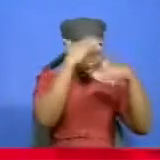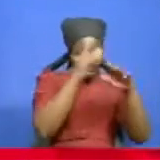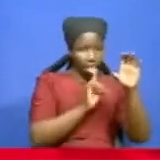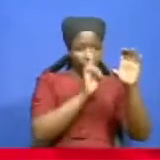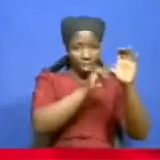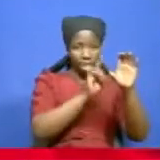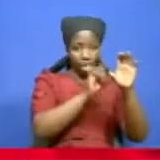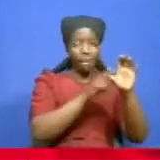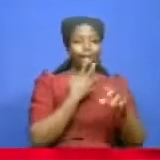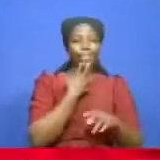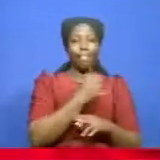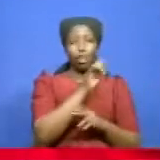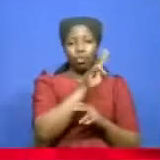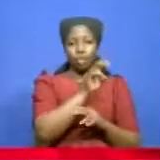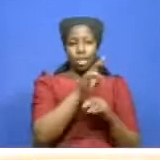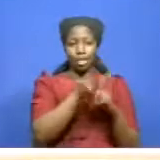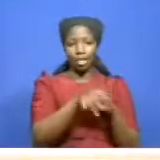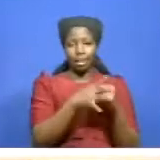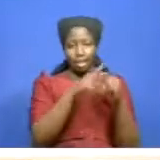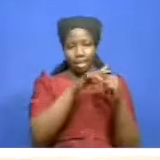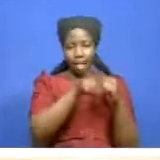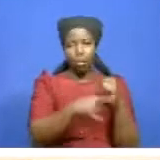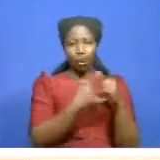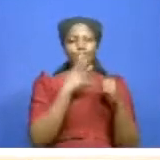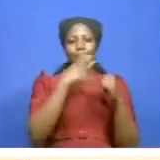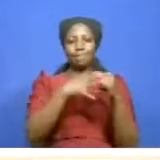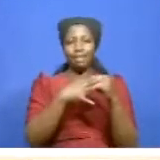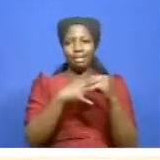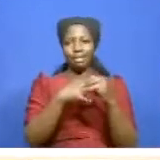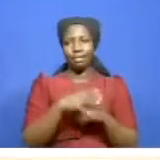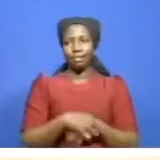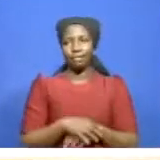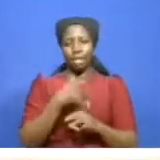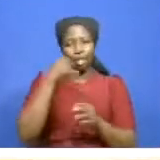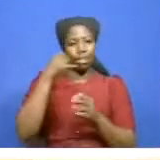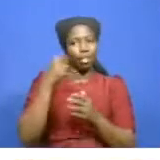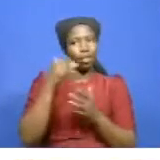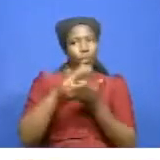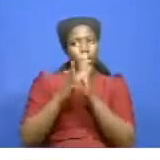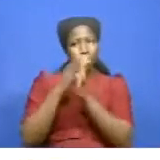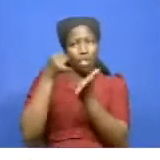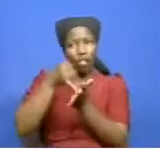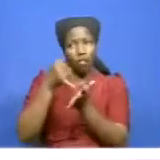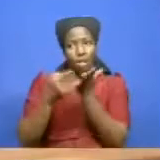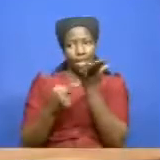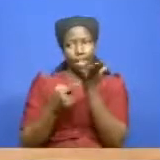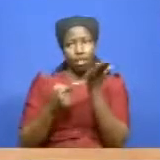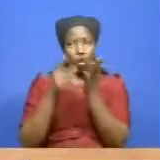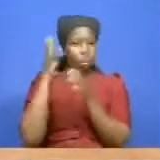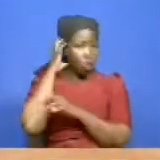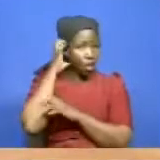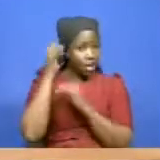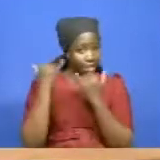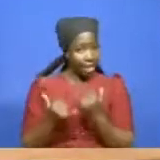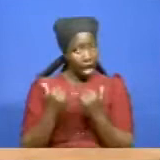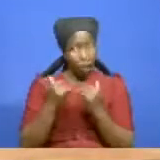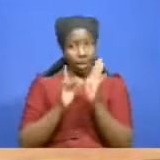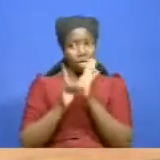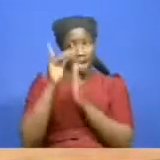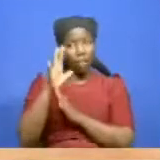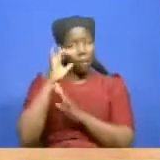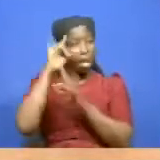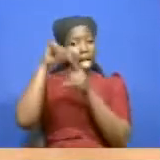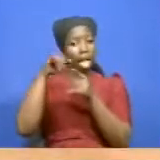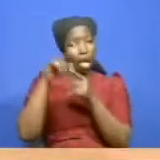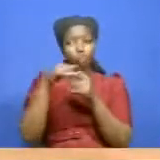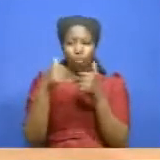of 520,900, excluding technical colleges. Now developers are scrambling to fill the gaping hole in the